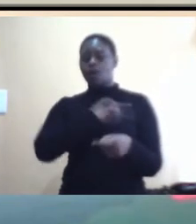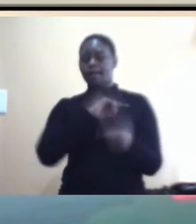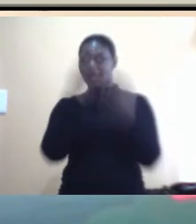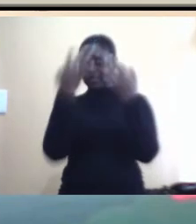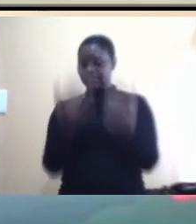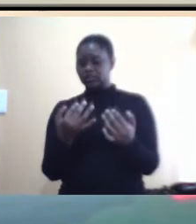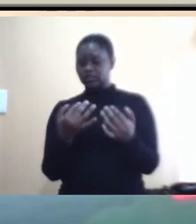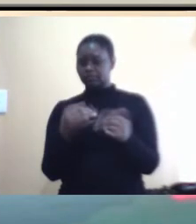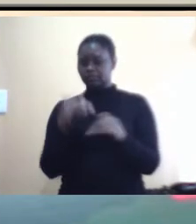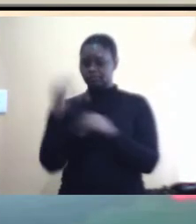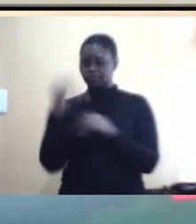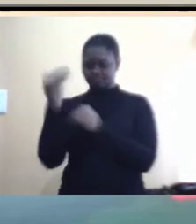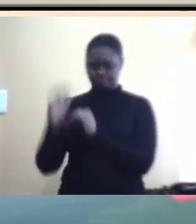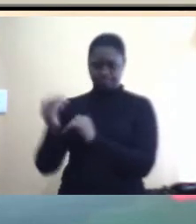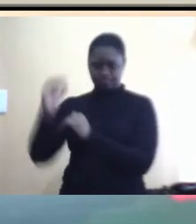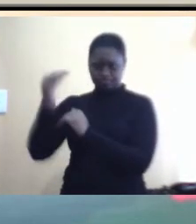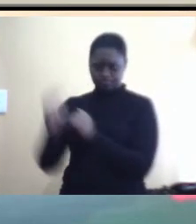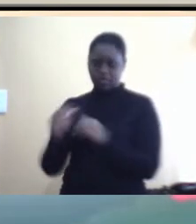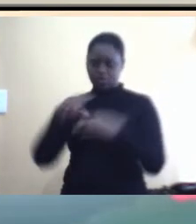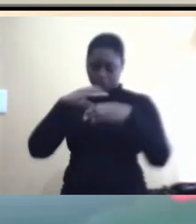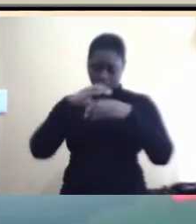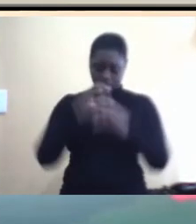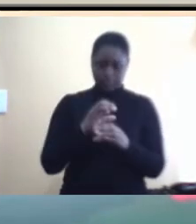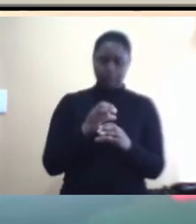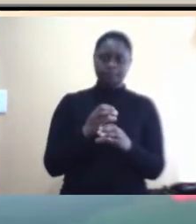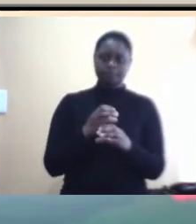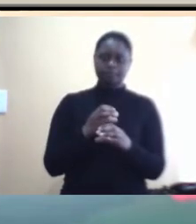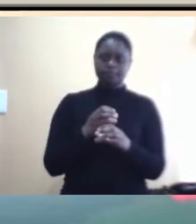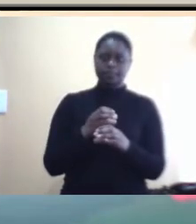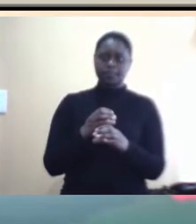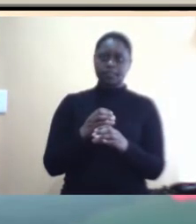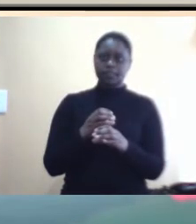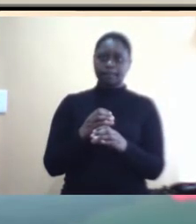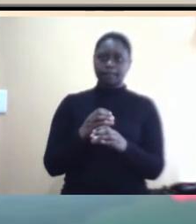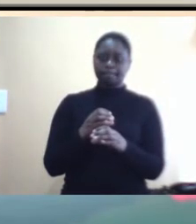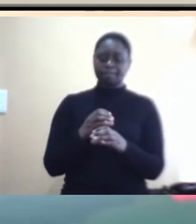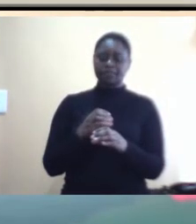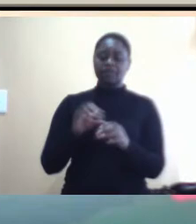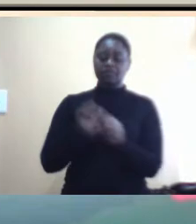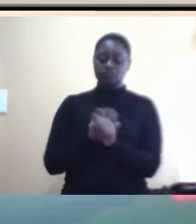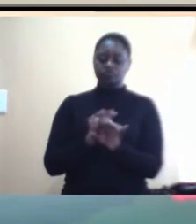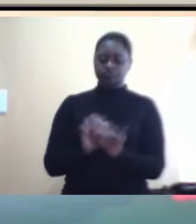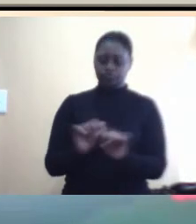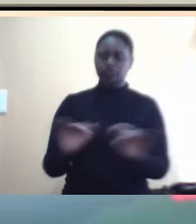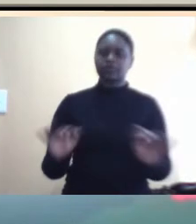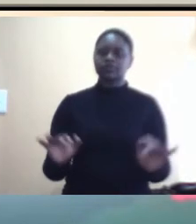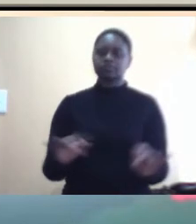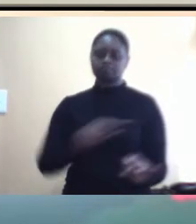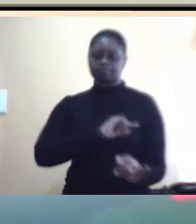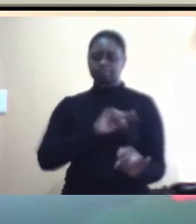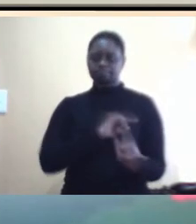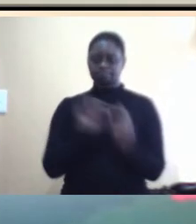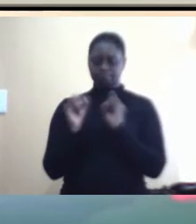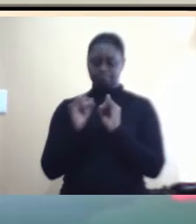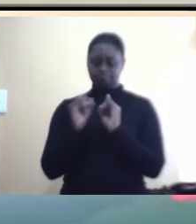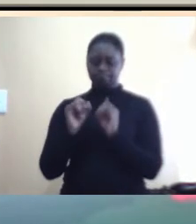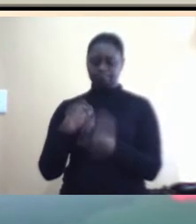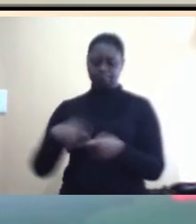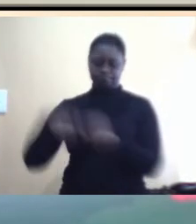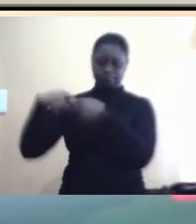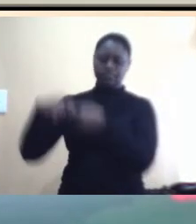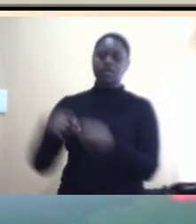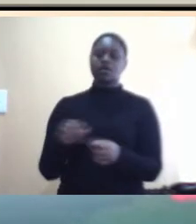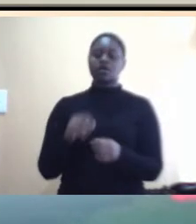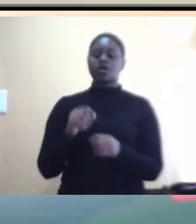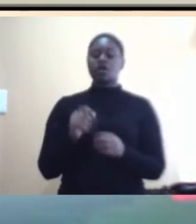cuts concentrated on the curbing of the coronavirus pandemic. Honorable members, we